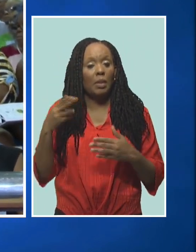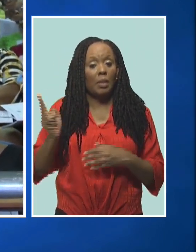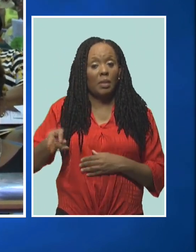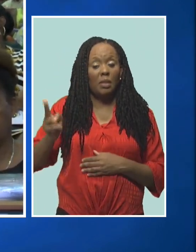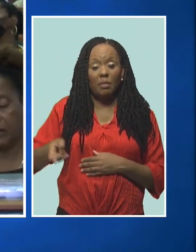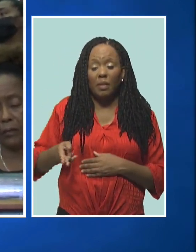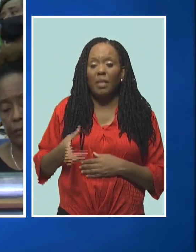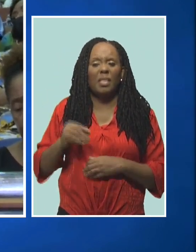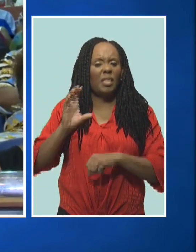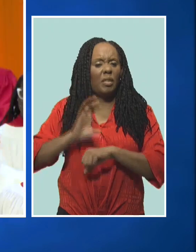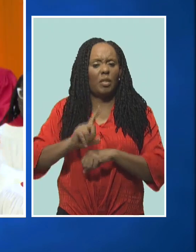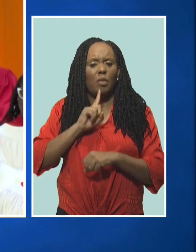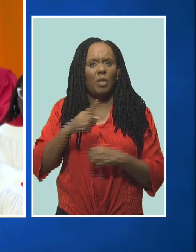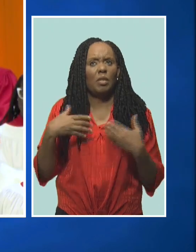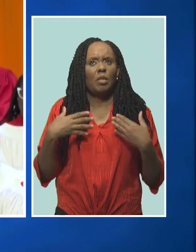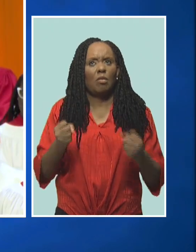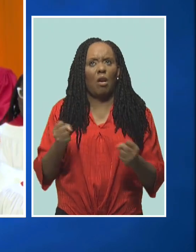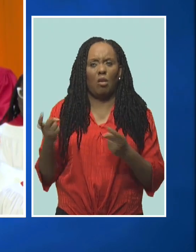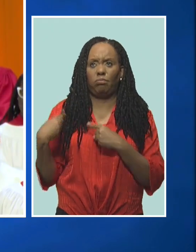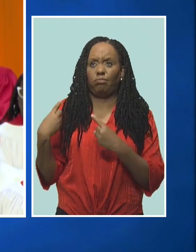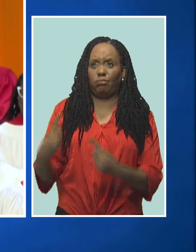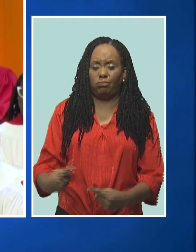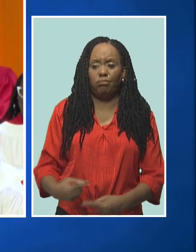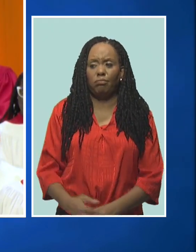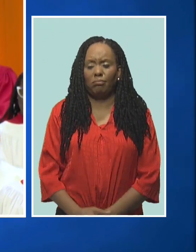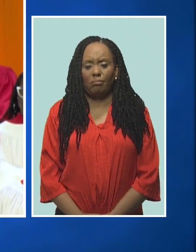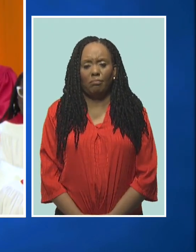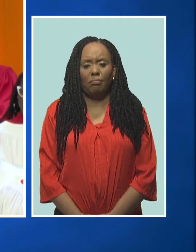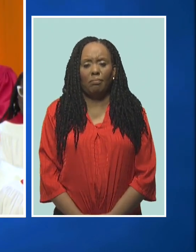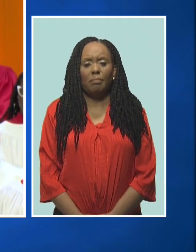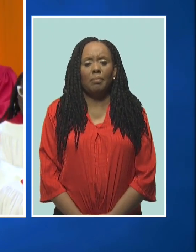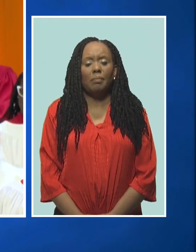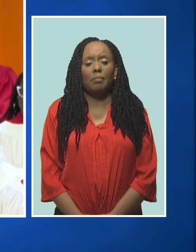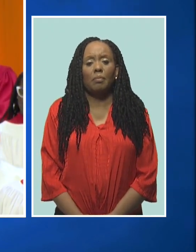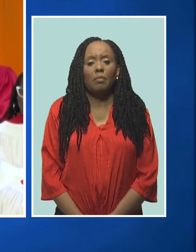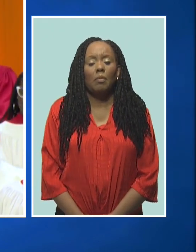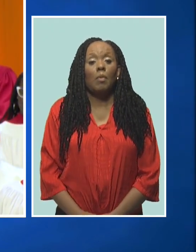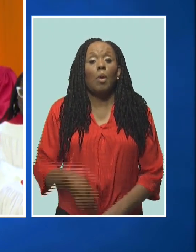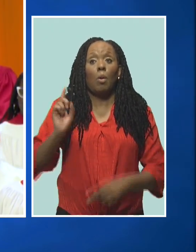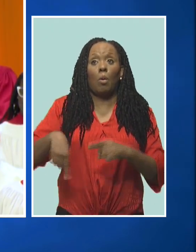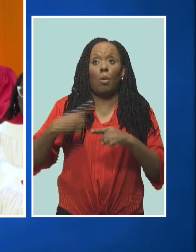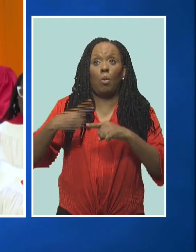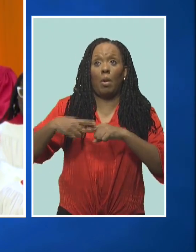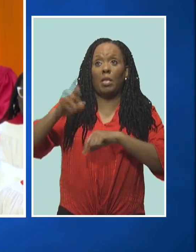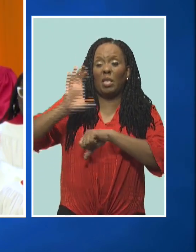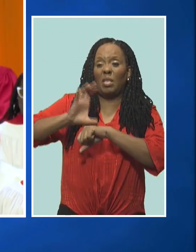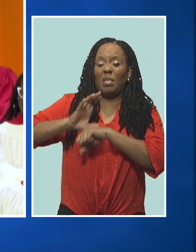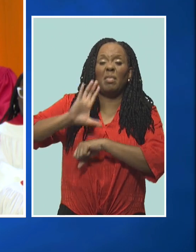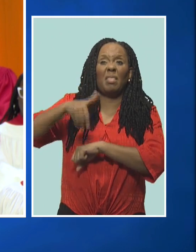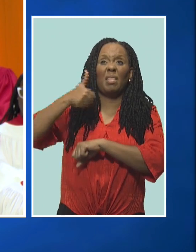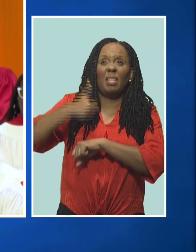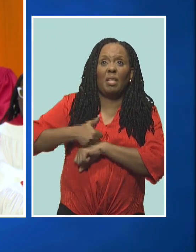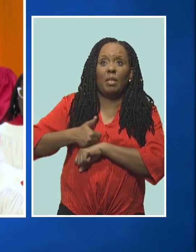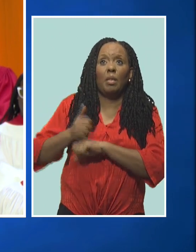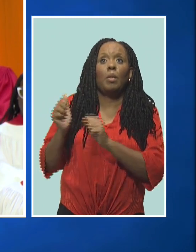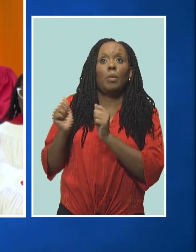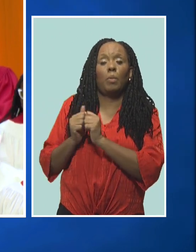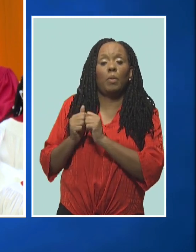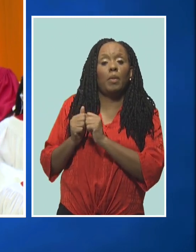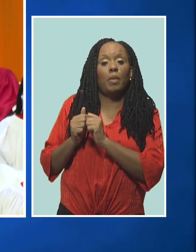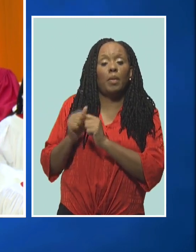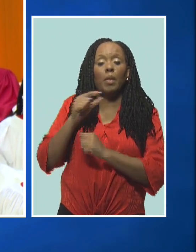its existence. From the exponential planting of churches under Bishop Coleridge and the